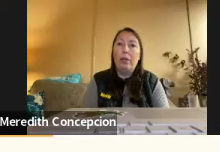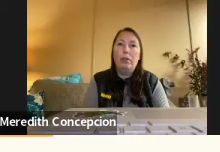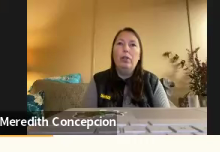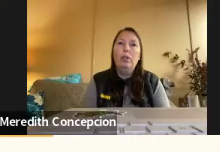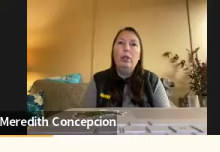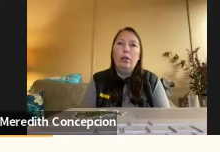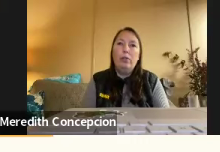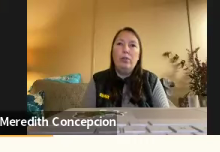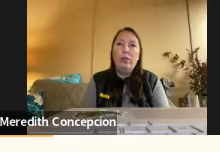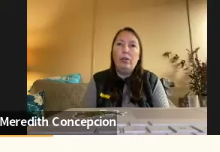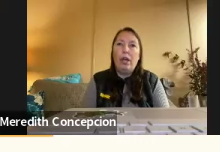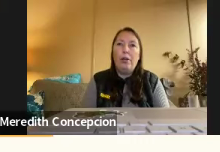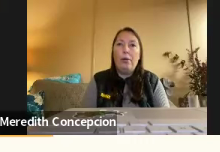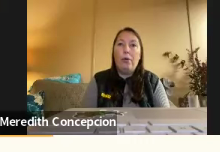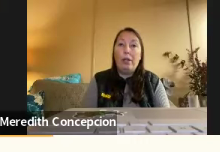this program better?